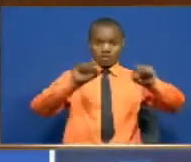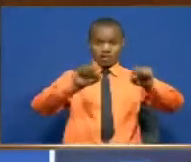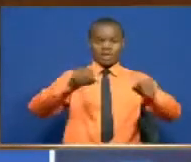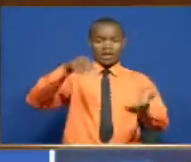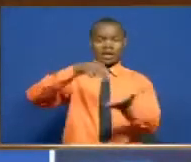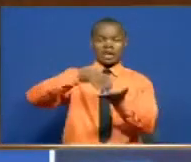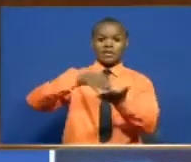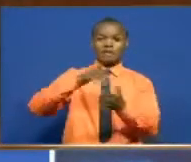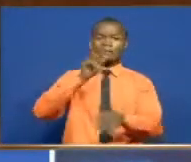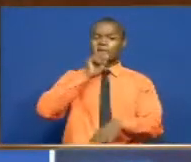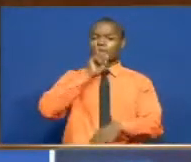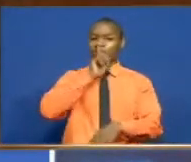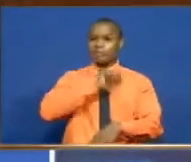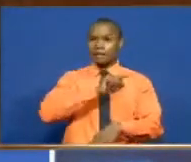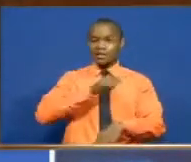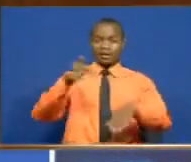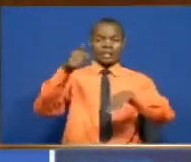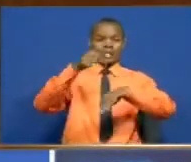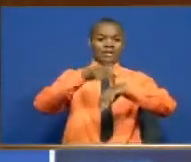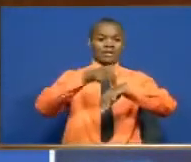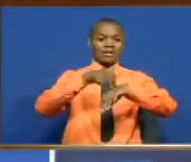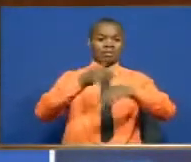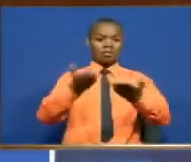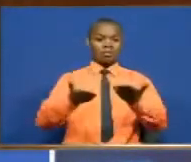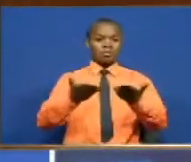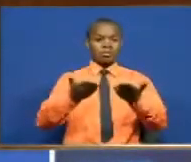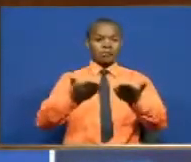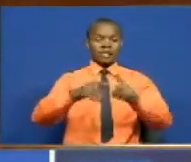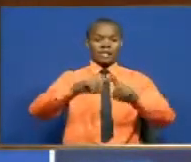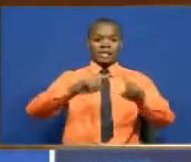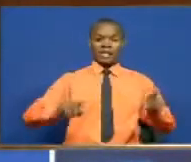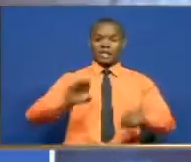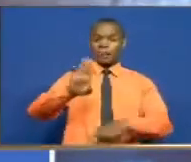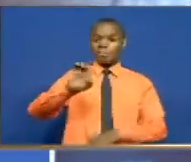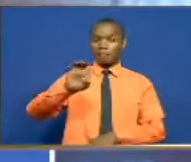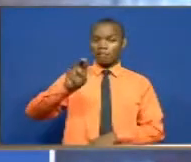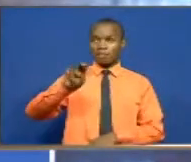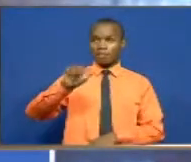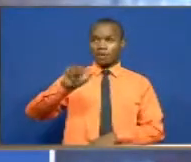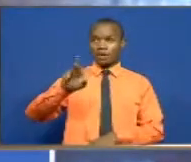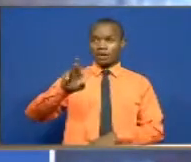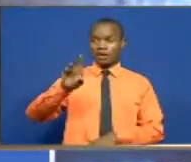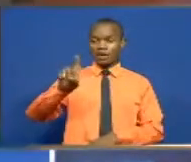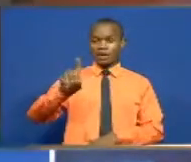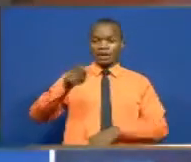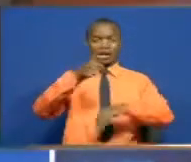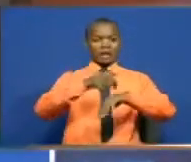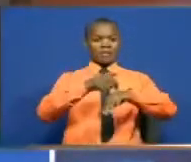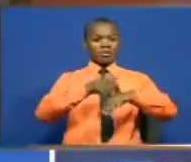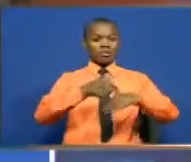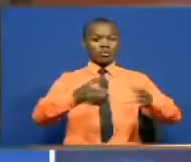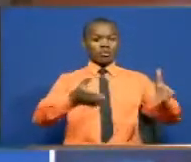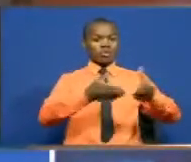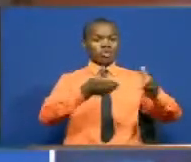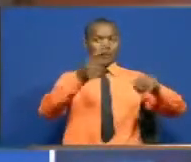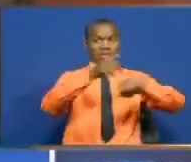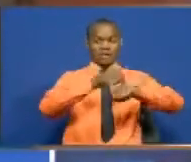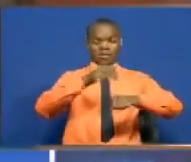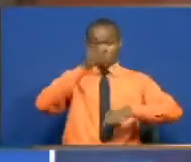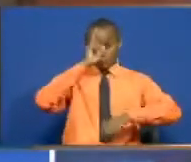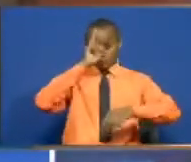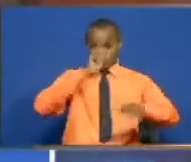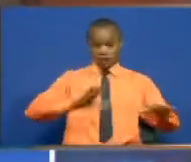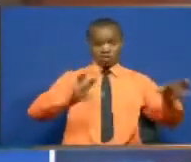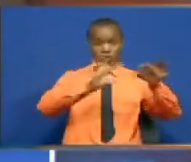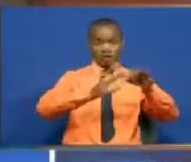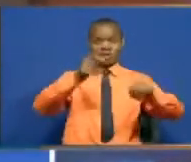with unlawfully doing grievous bodily harm to one Bernard Mochama, a senior colleague with the Critical Infrastructure Police Unit,